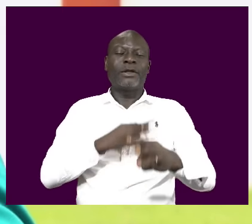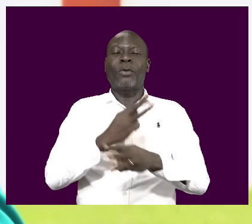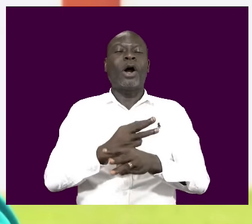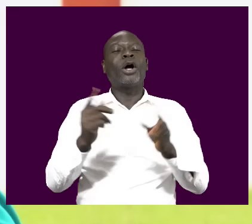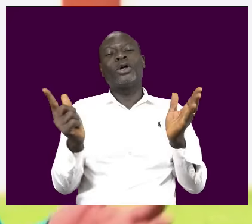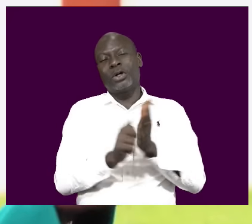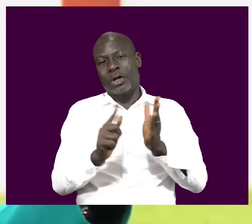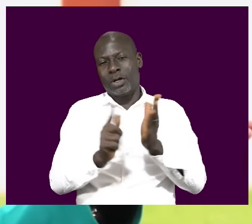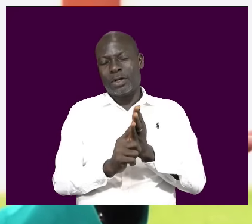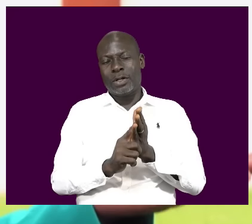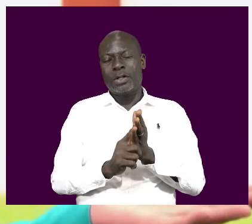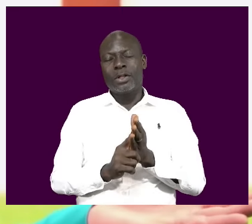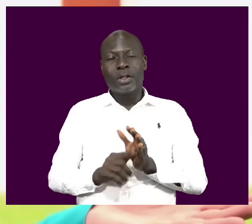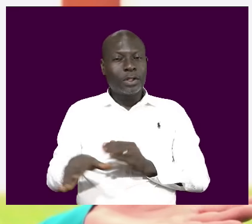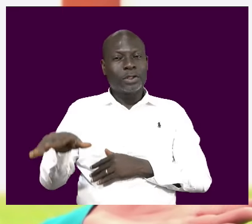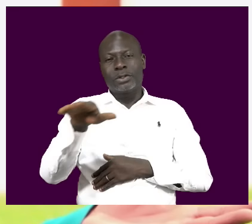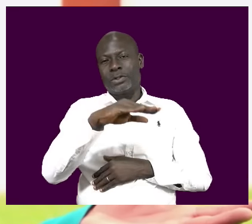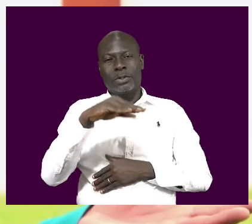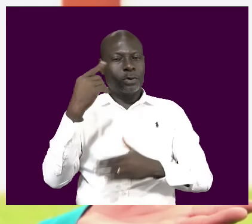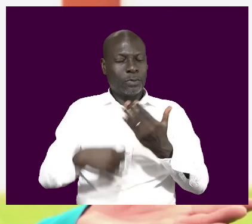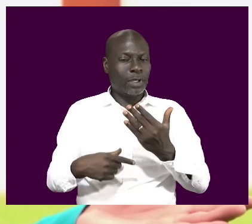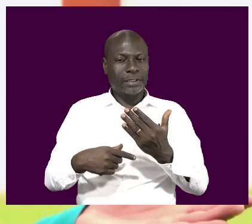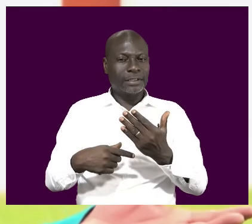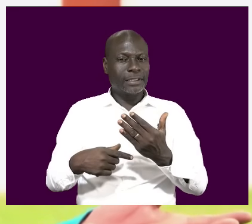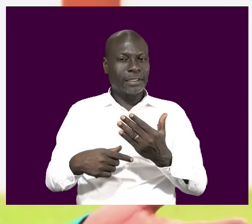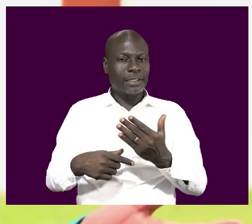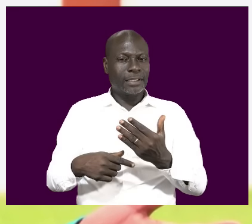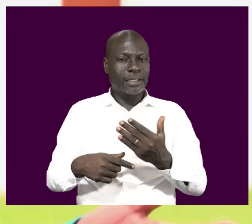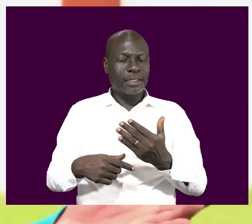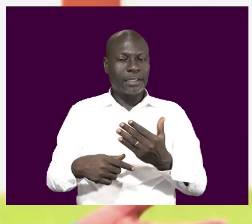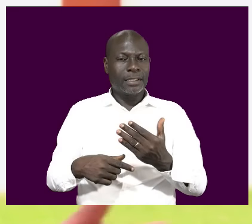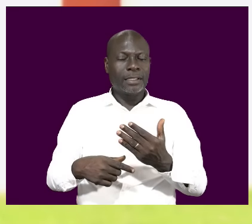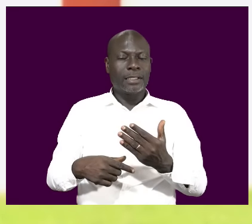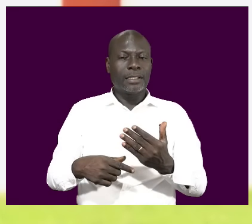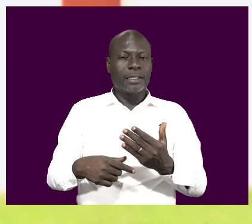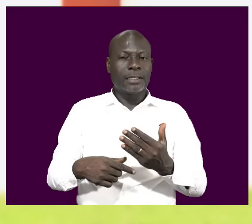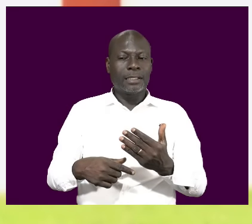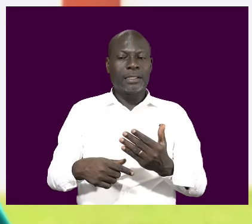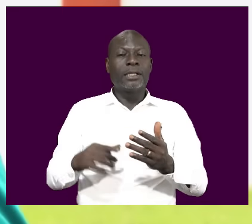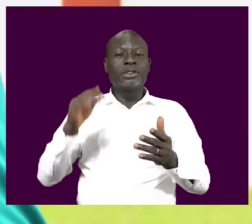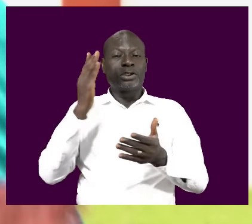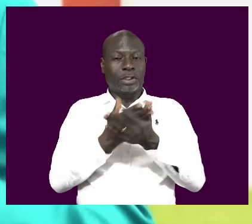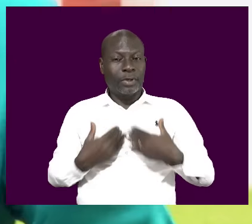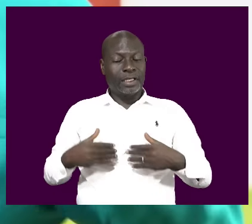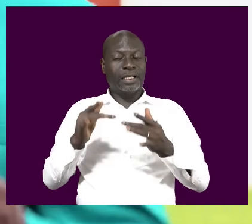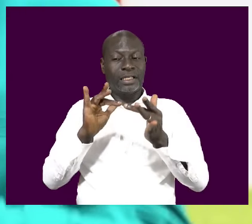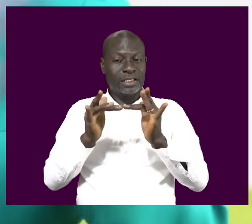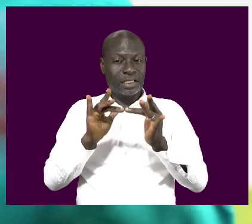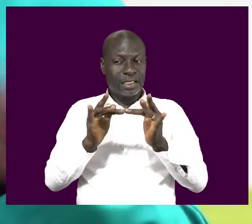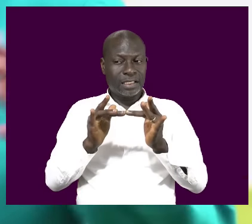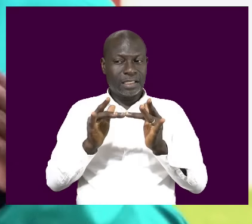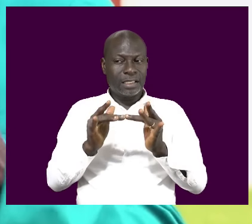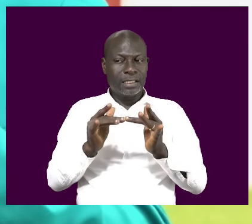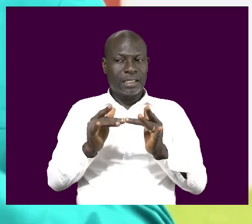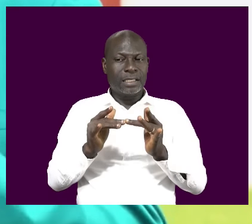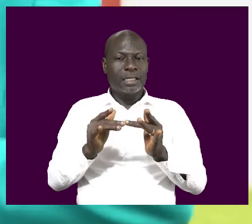papa, and yena, and yasam, and yatuin. Metia brantebi, our better social media so. Mua mo kese, yen fanche,